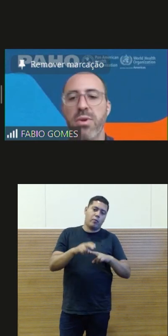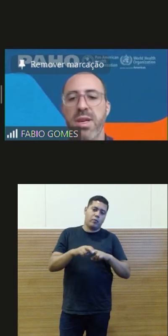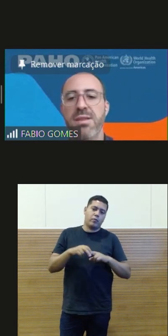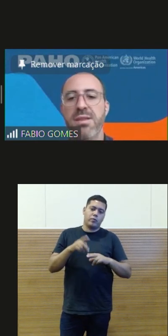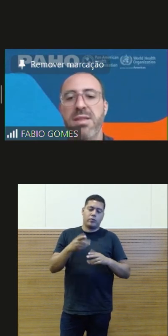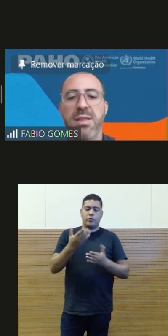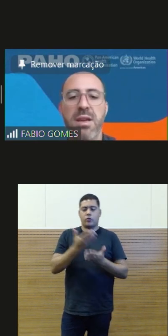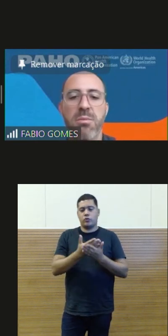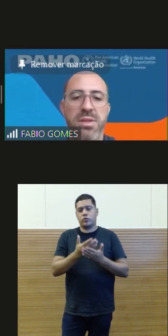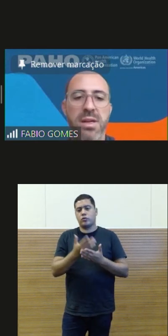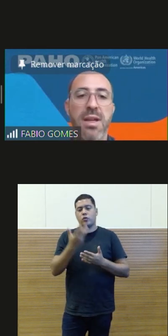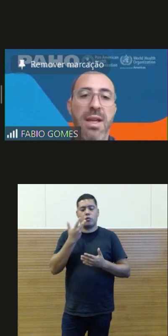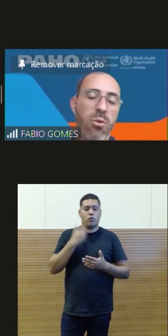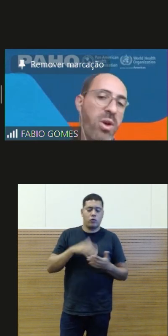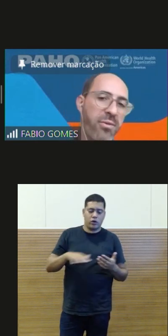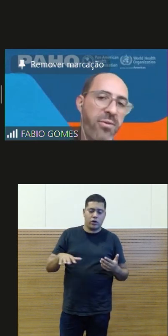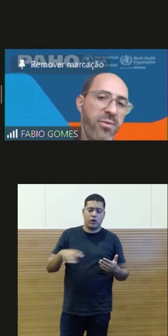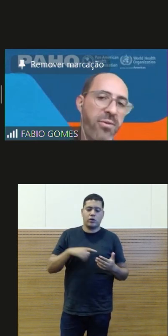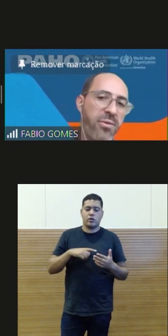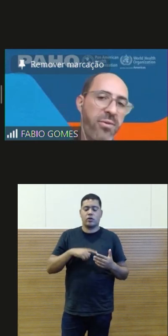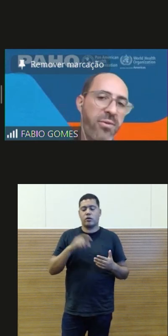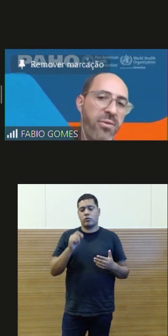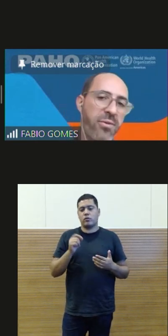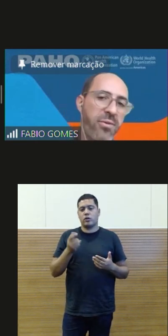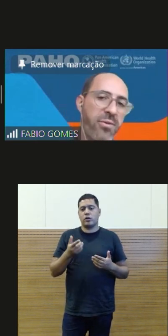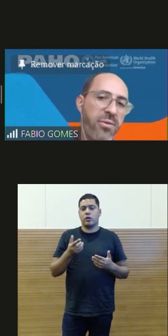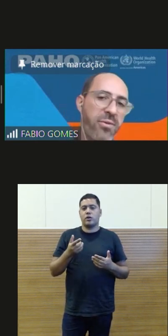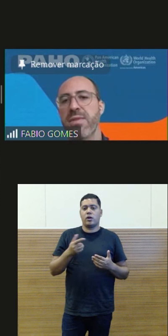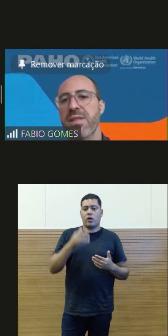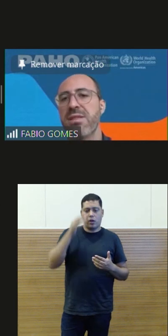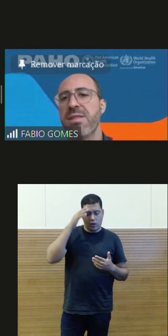them. So in this case, a study with children